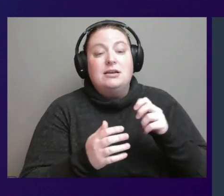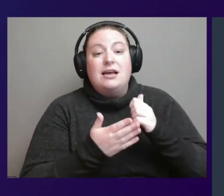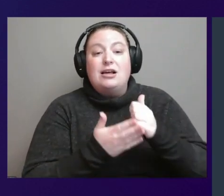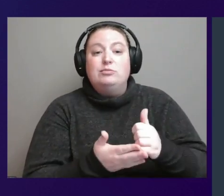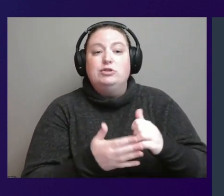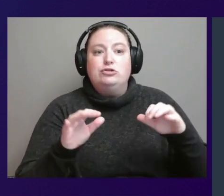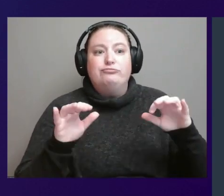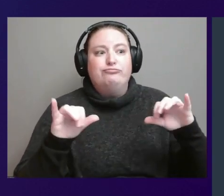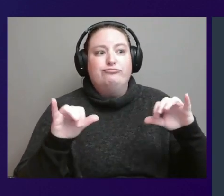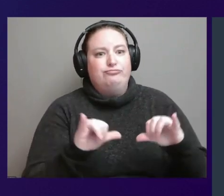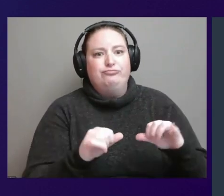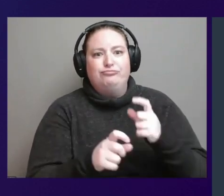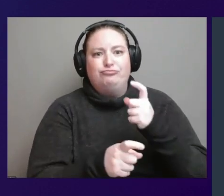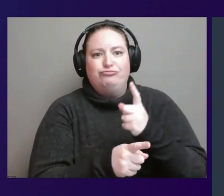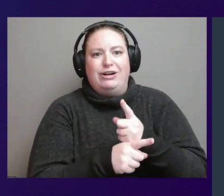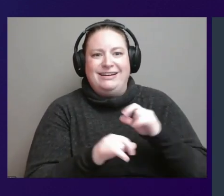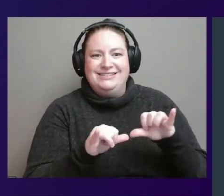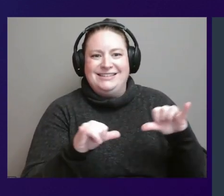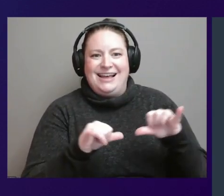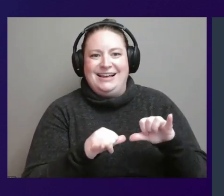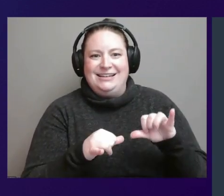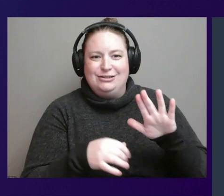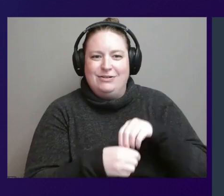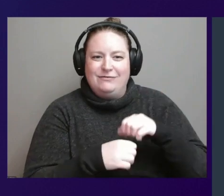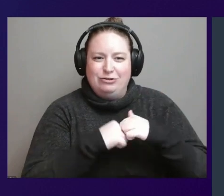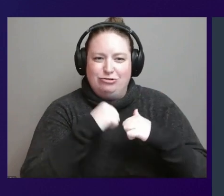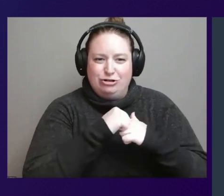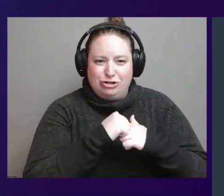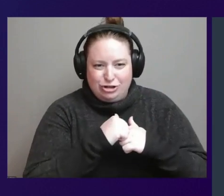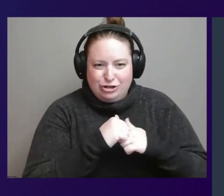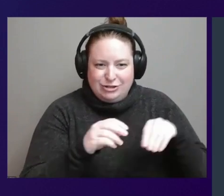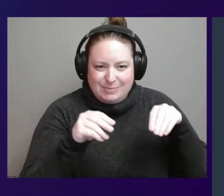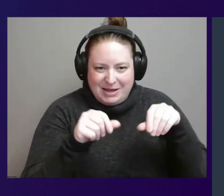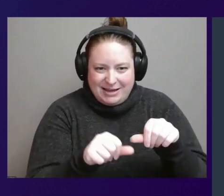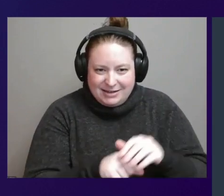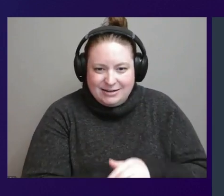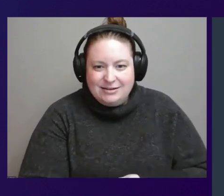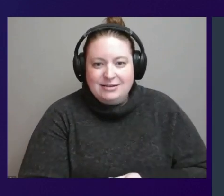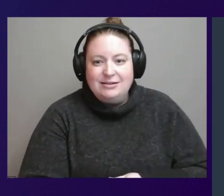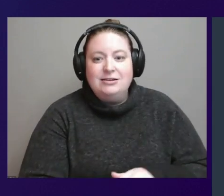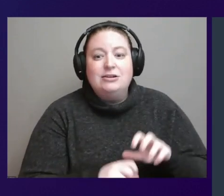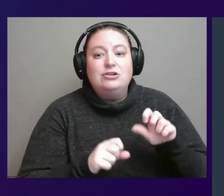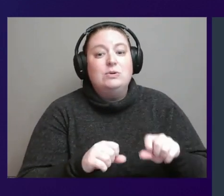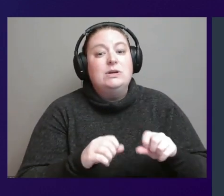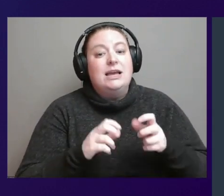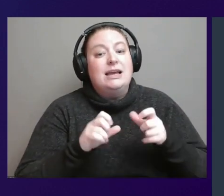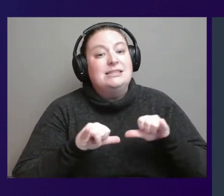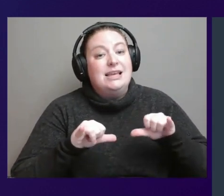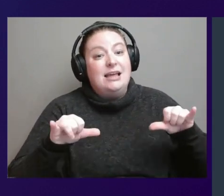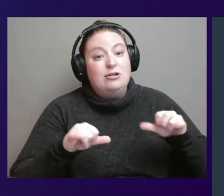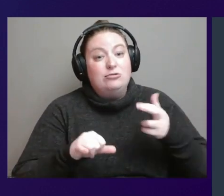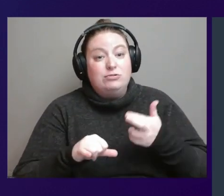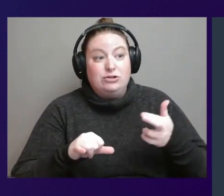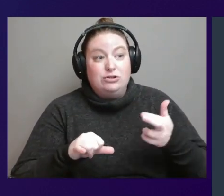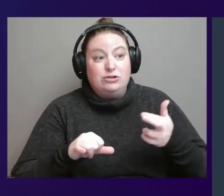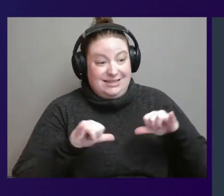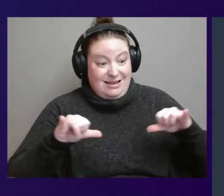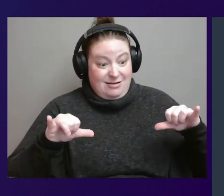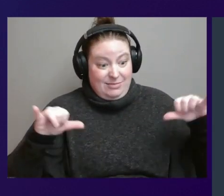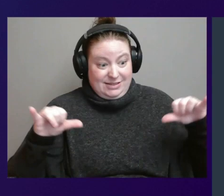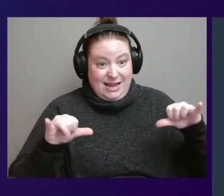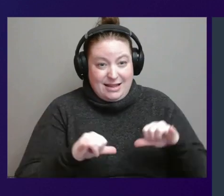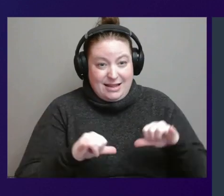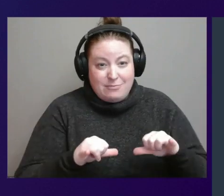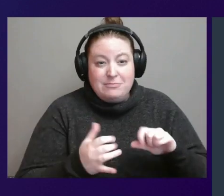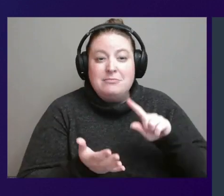infrastructure spend. You gain flexibility in scaling resources up and down, and you pay only for what you use and